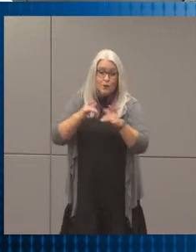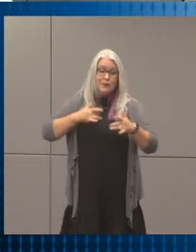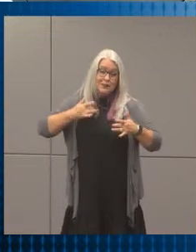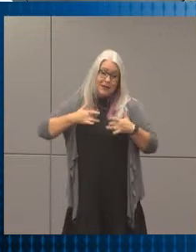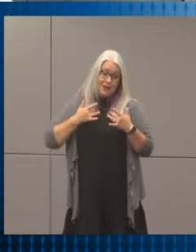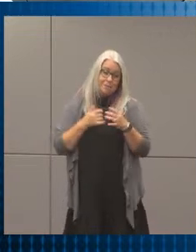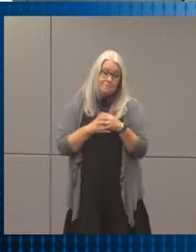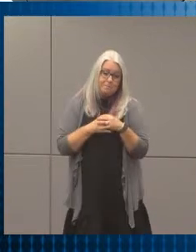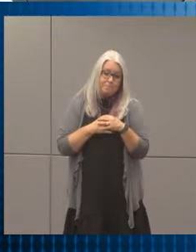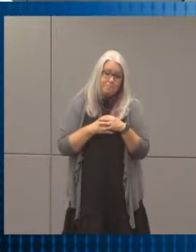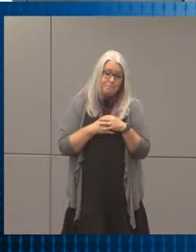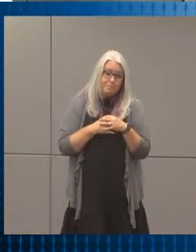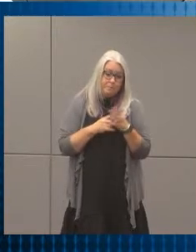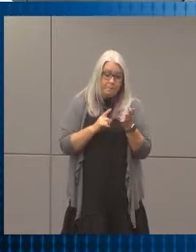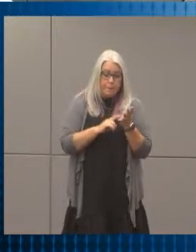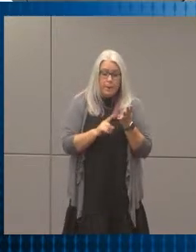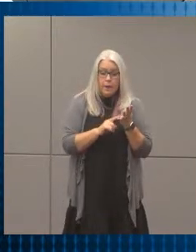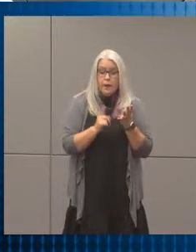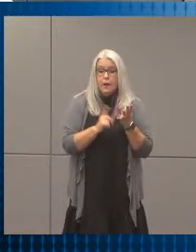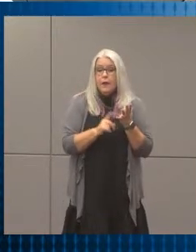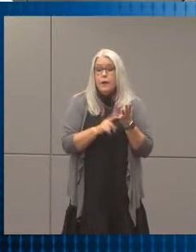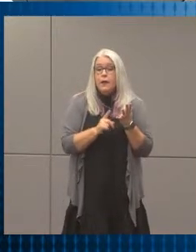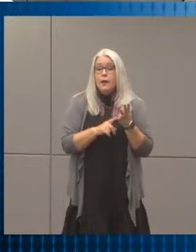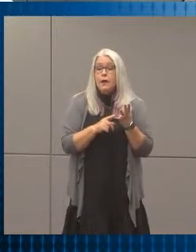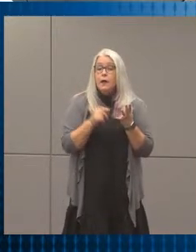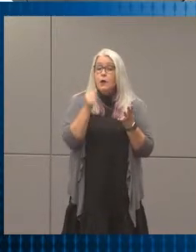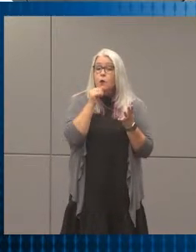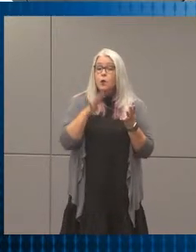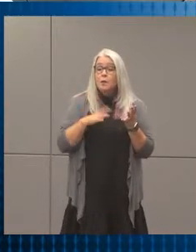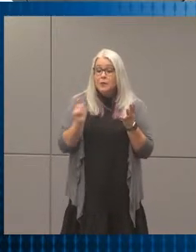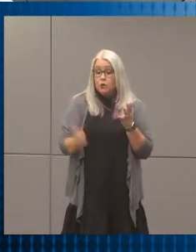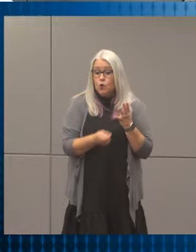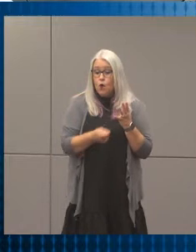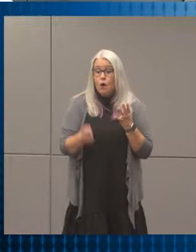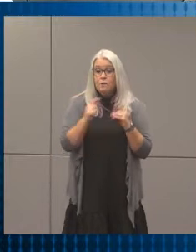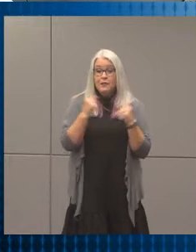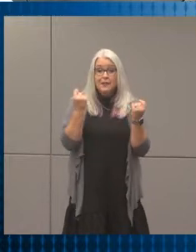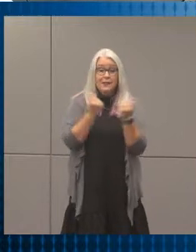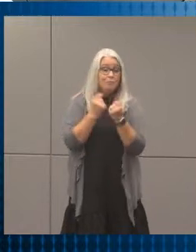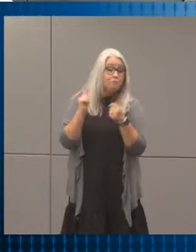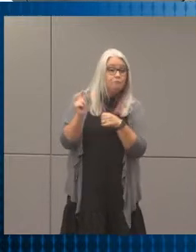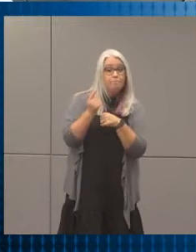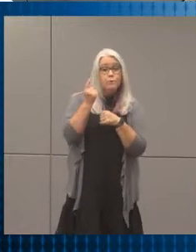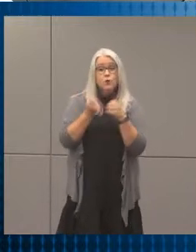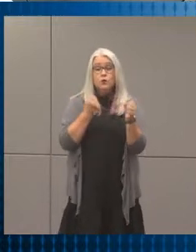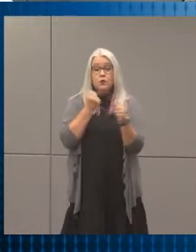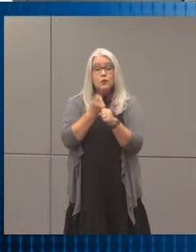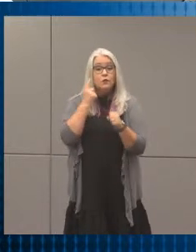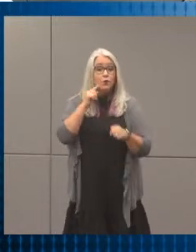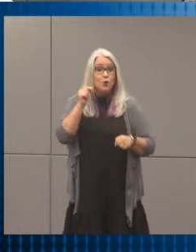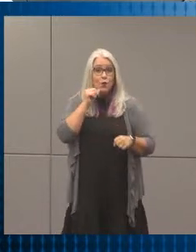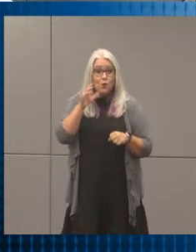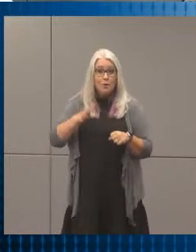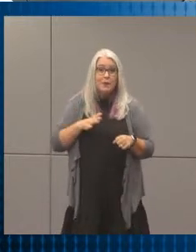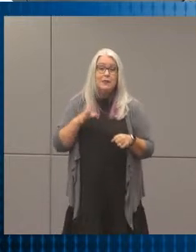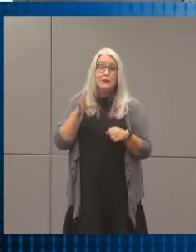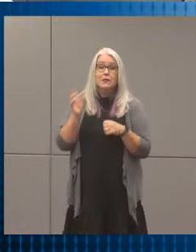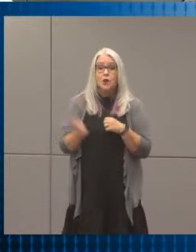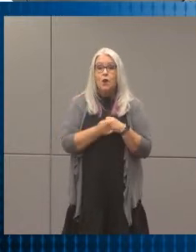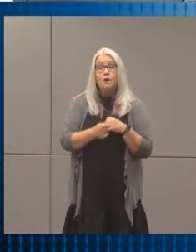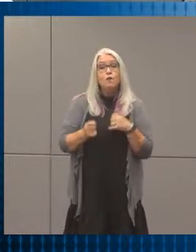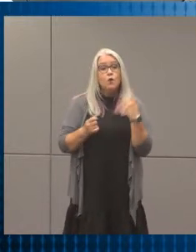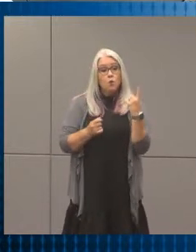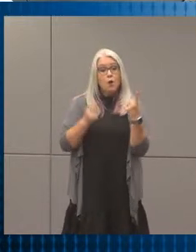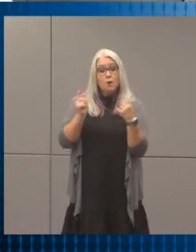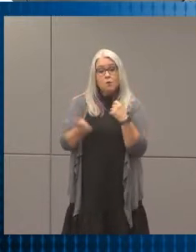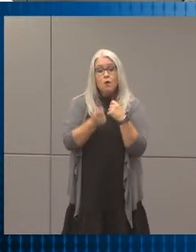And then lastly, our women's golf team. This was the debut year for our women's golf team. We had 1 golfer